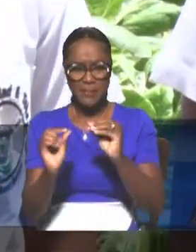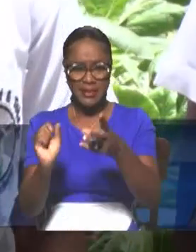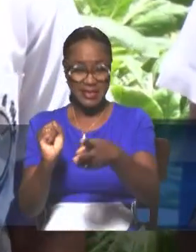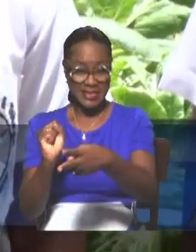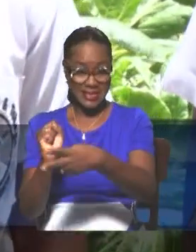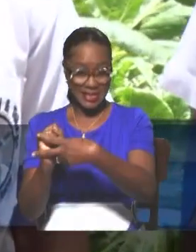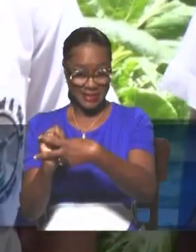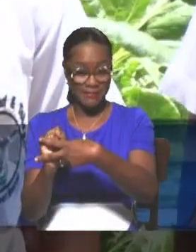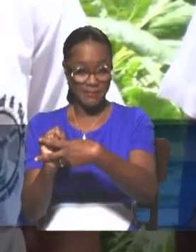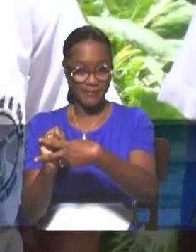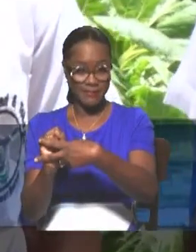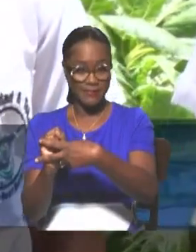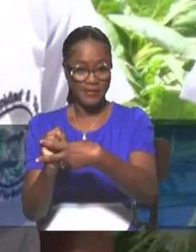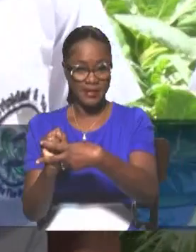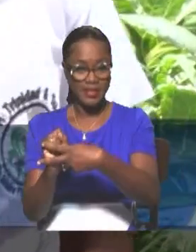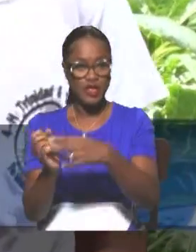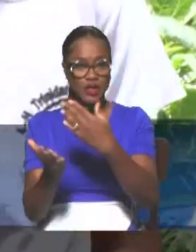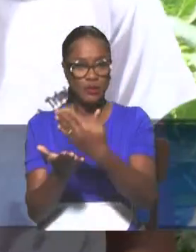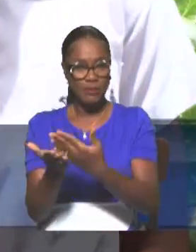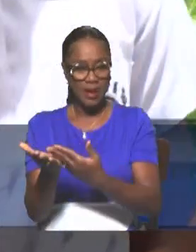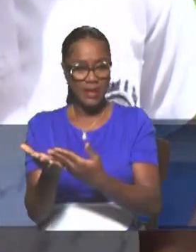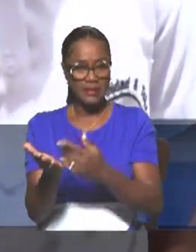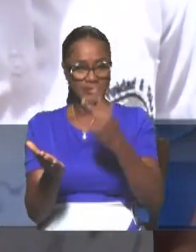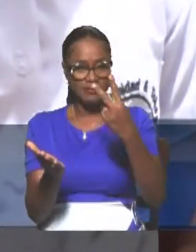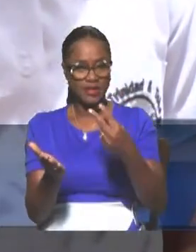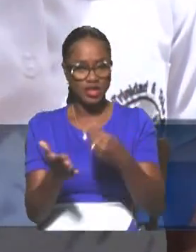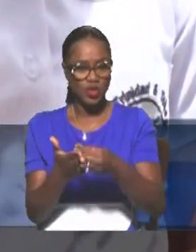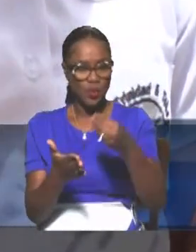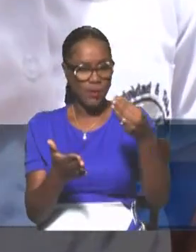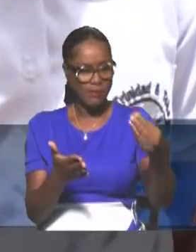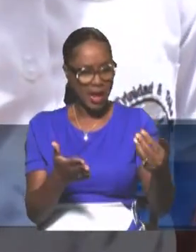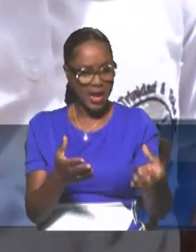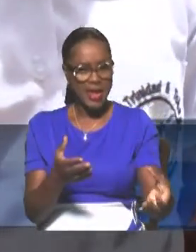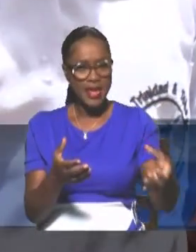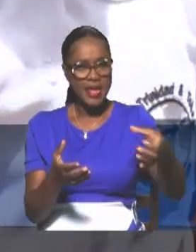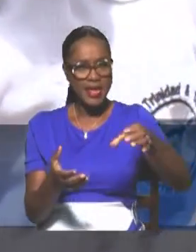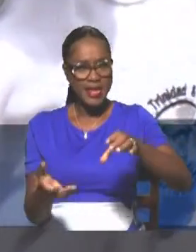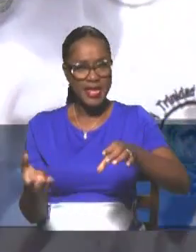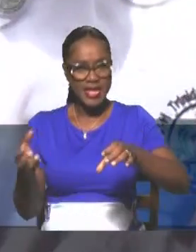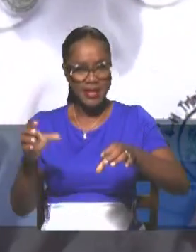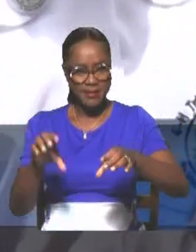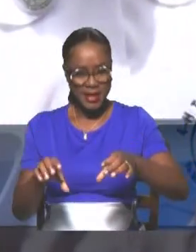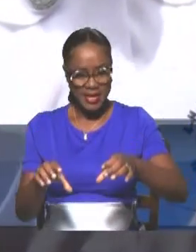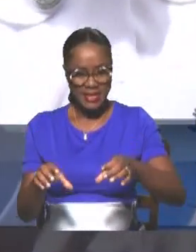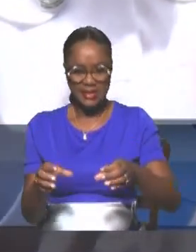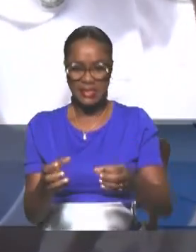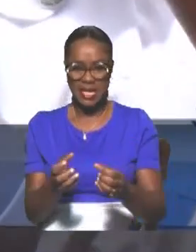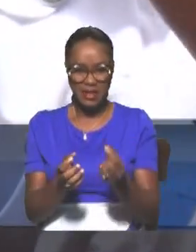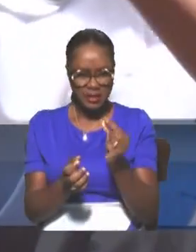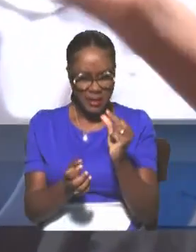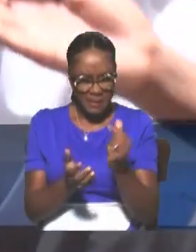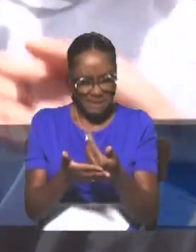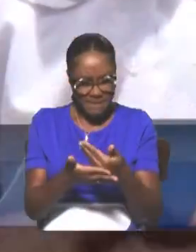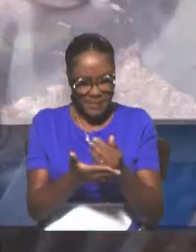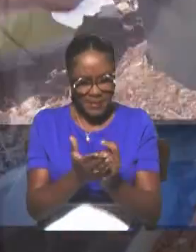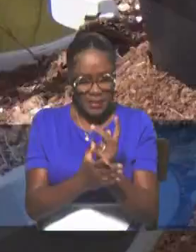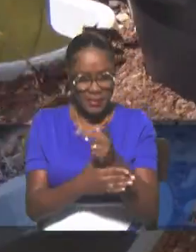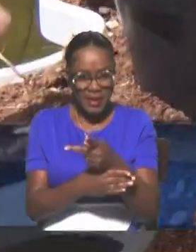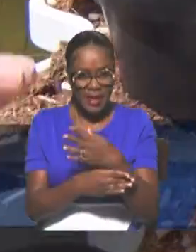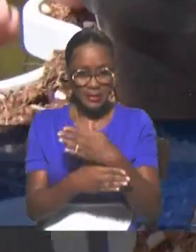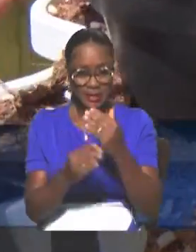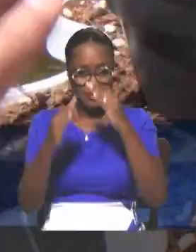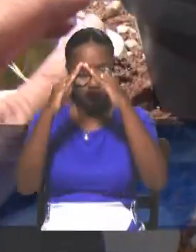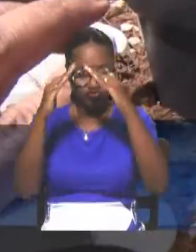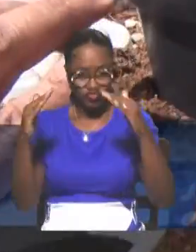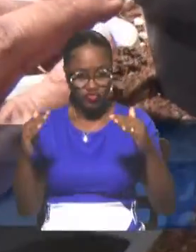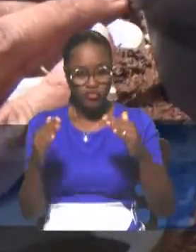folder, and a certain fraction of it will go into buying the chemicals, seedlings, and the shed covering. For